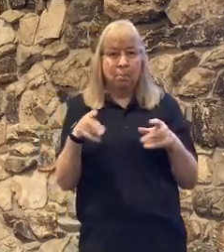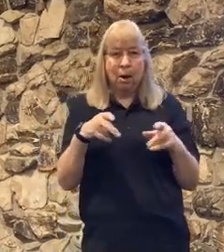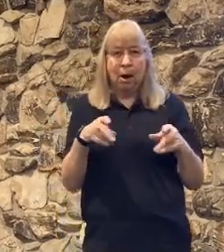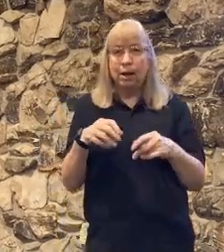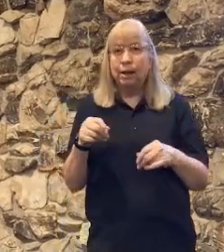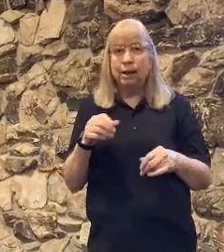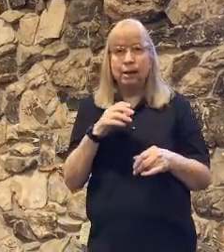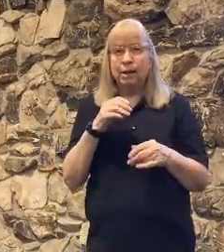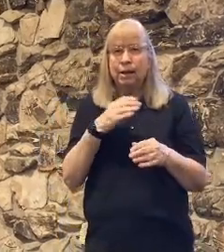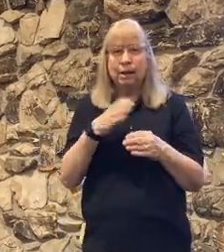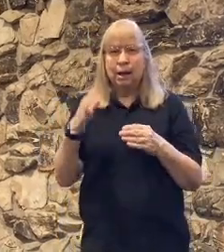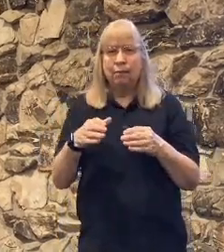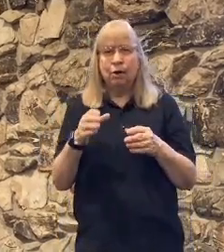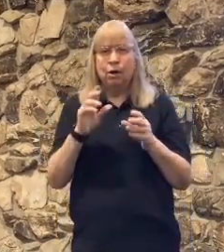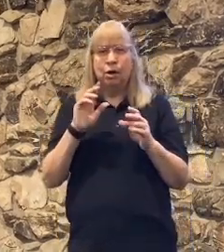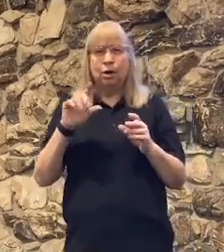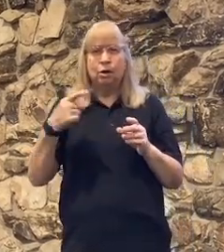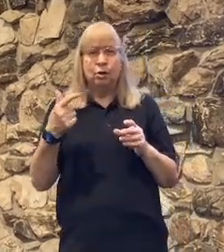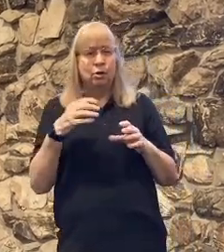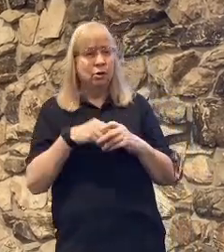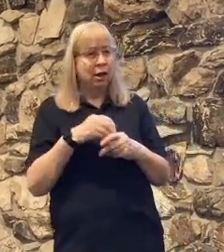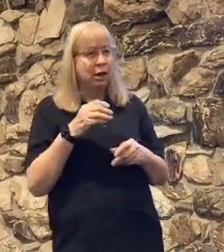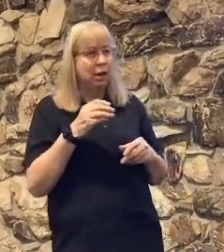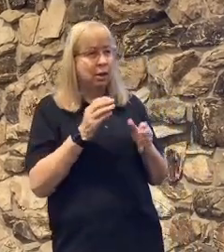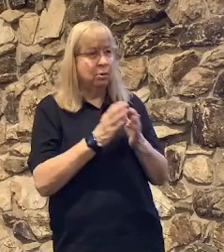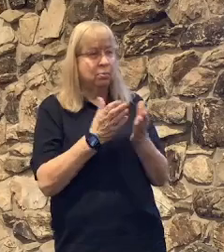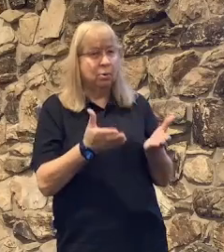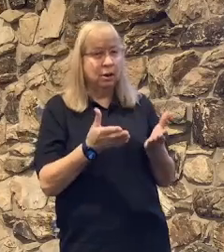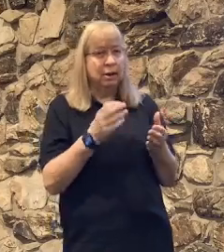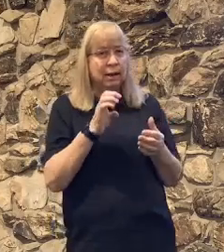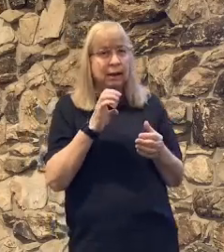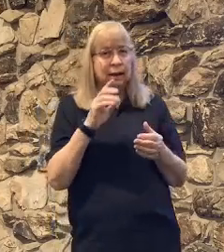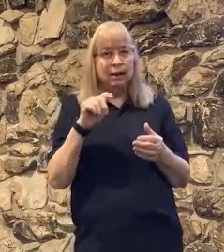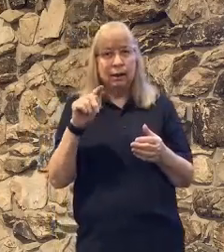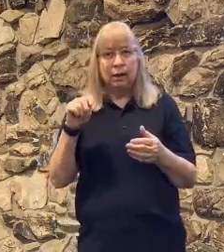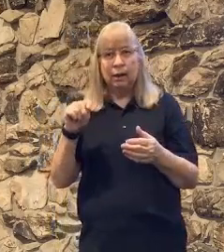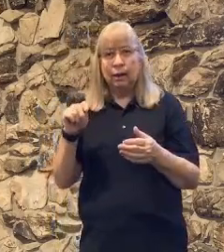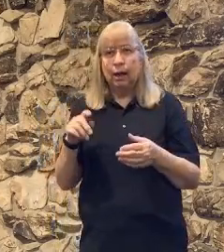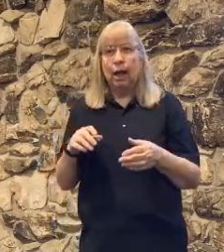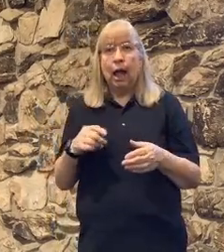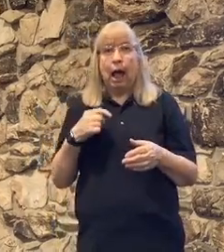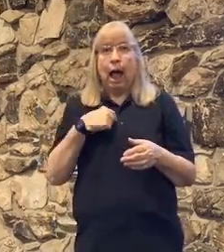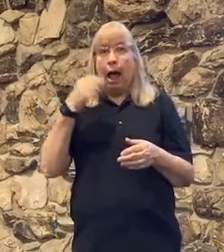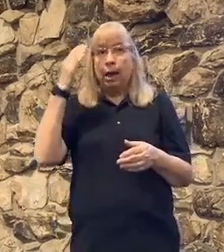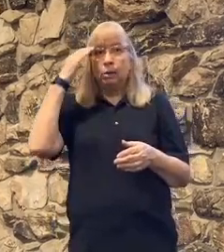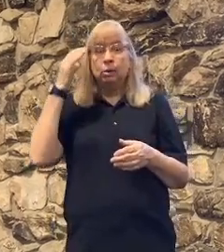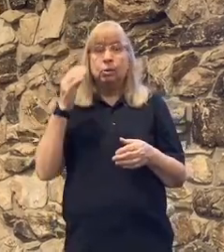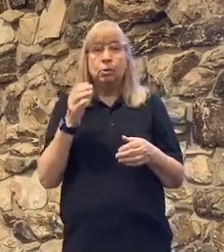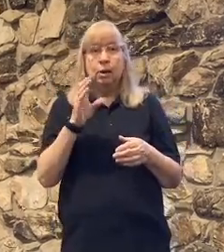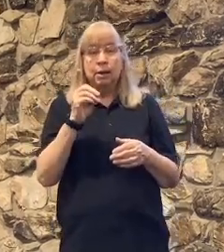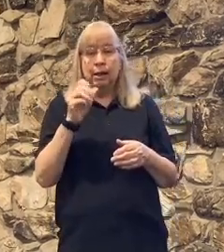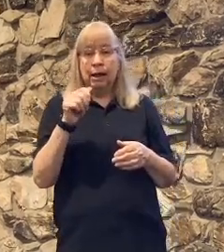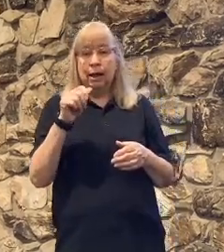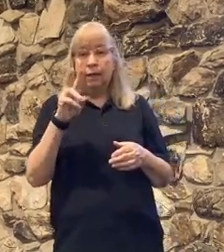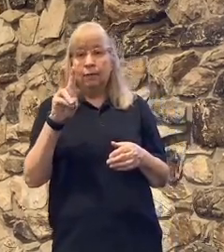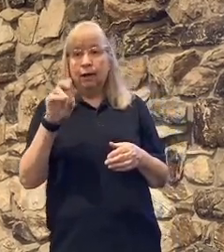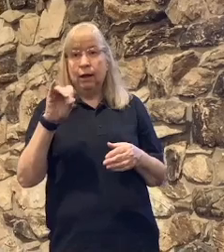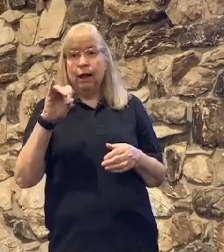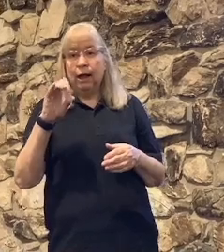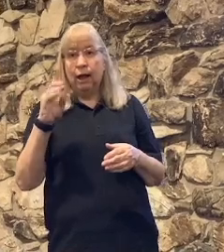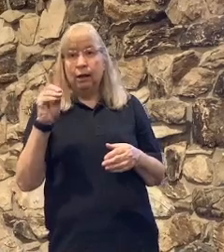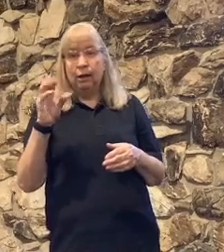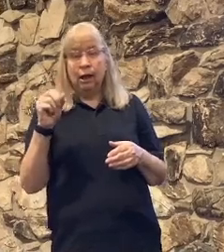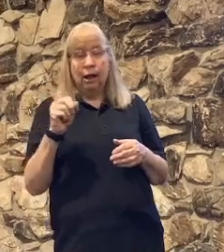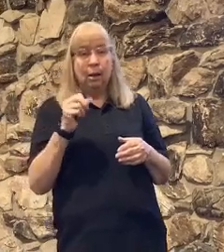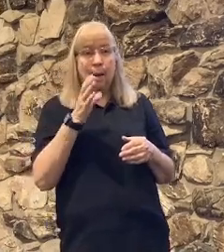How sad. So, I knew David's mom, so I had some opportunities just to